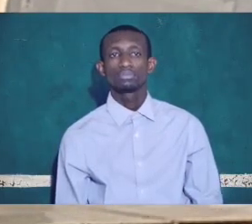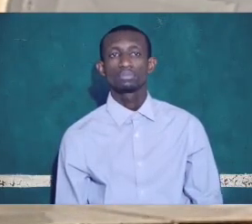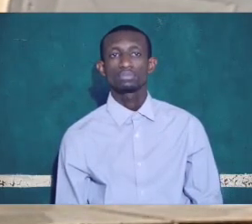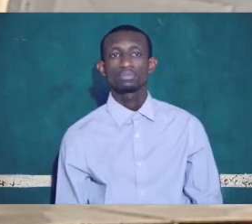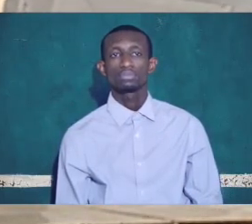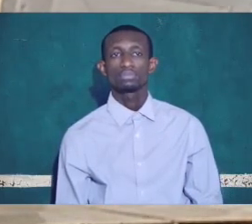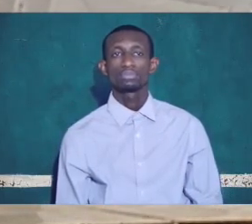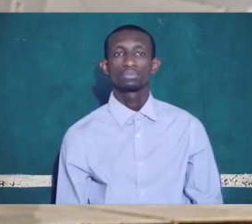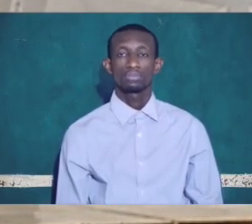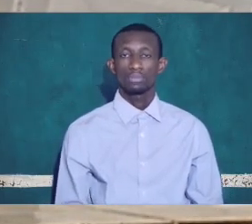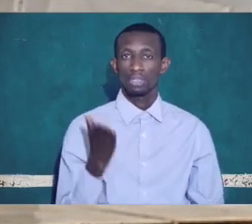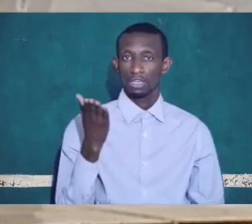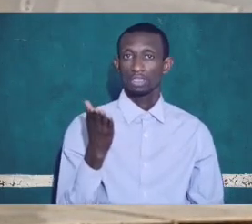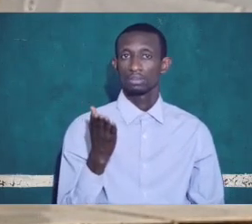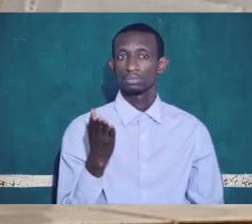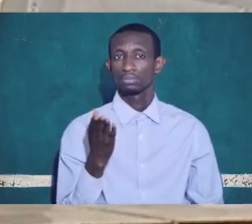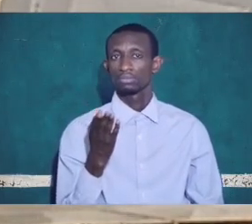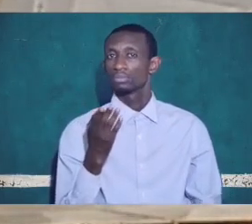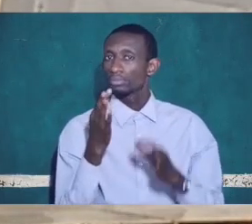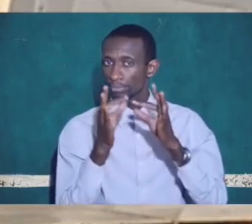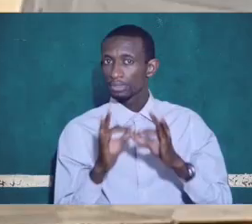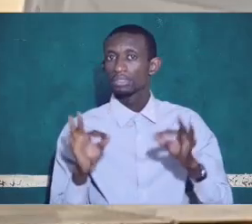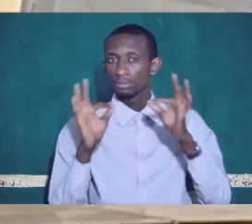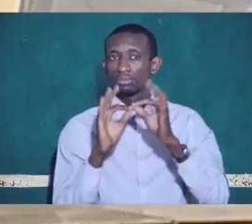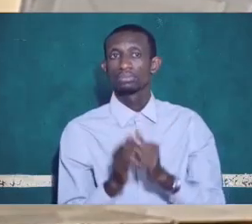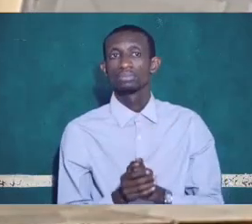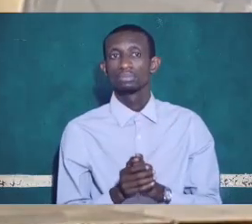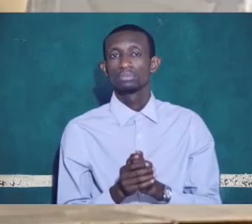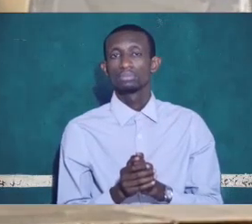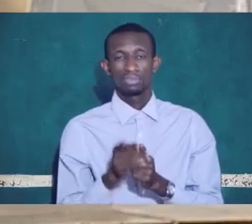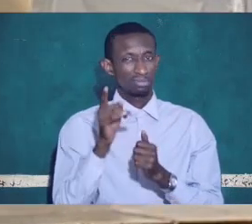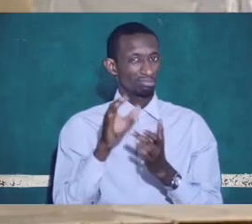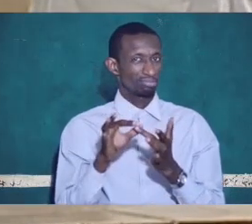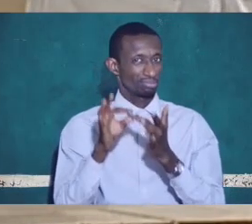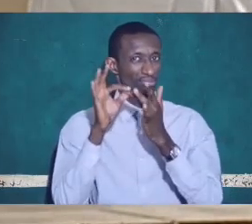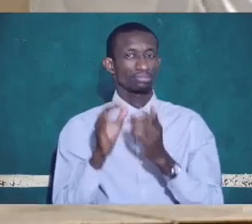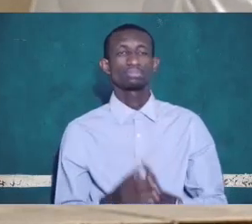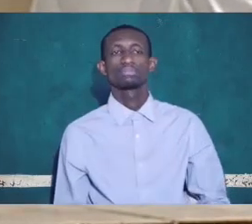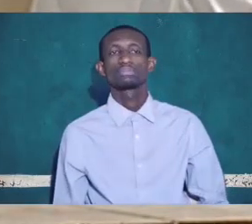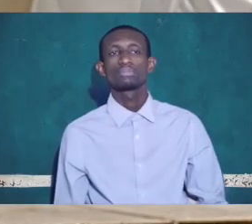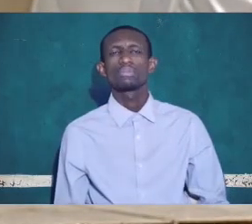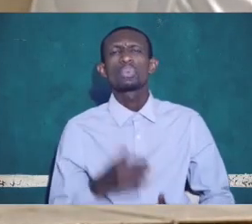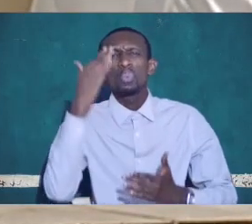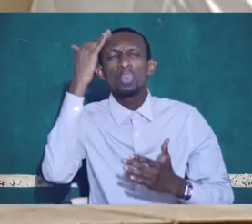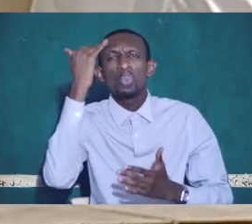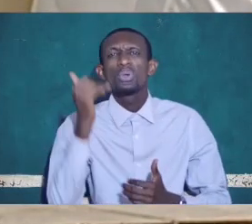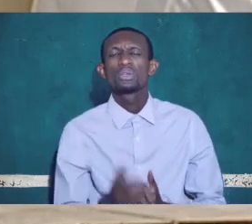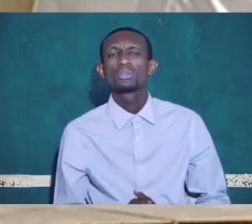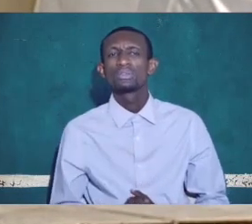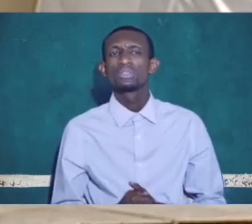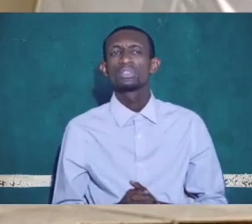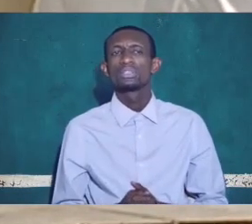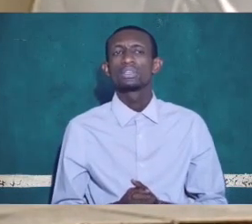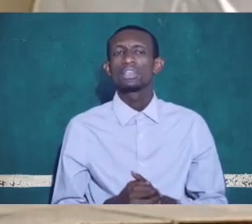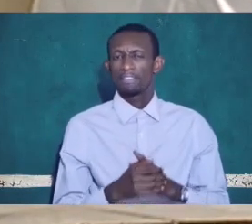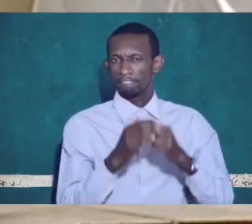And here there is something which is very important. There is an exception. Why do we have 8